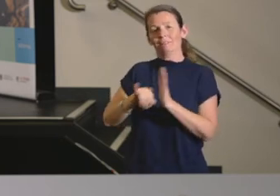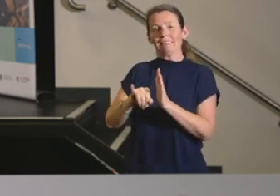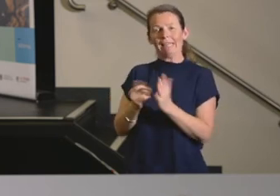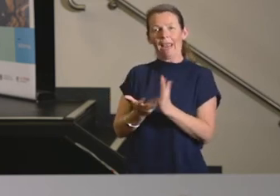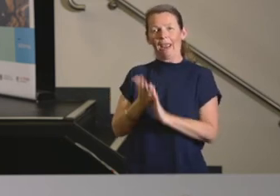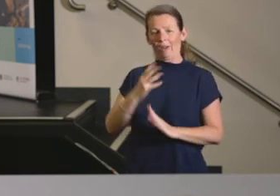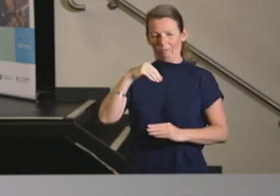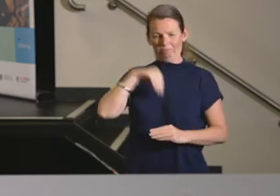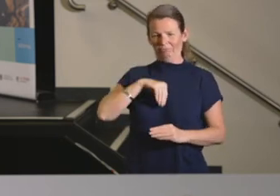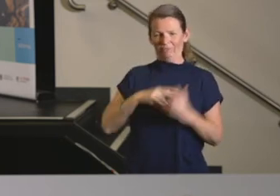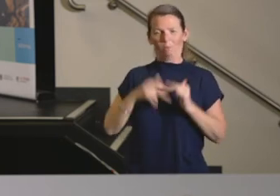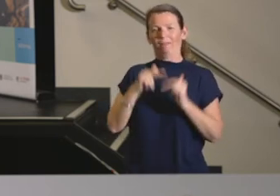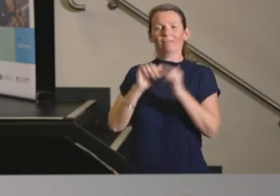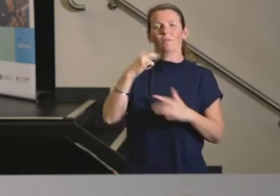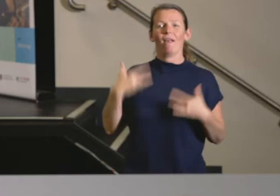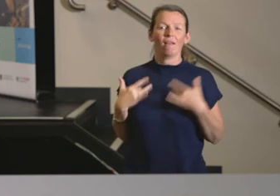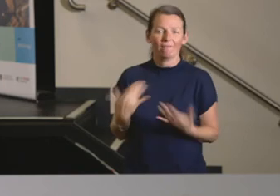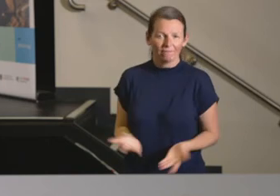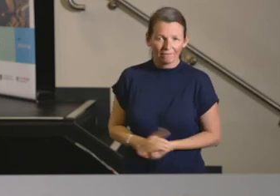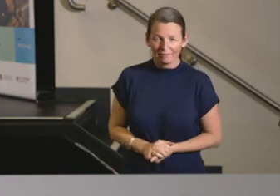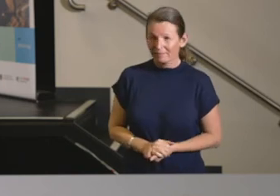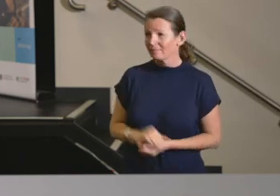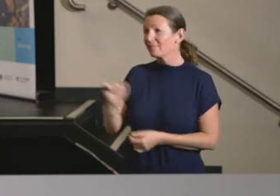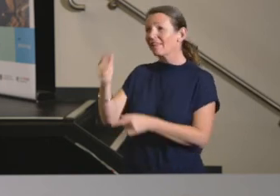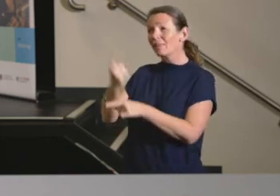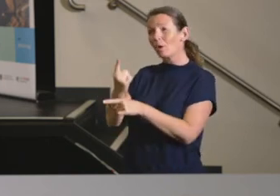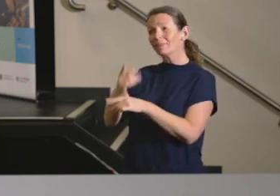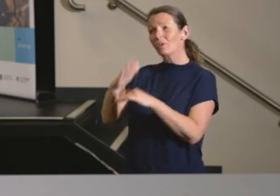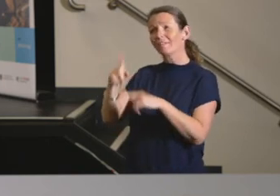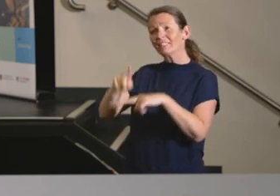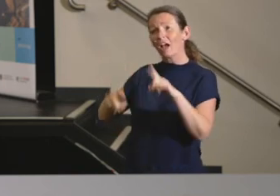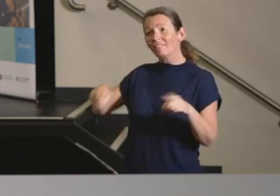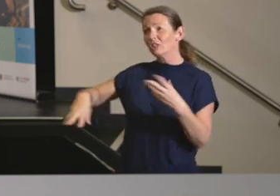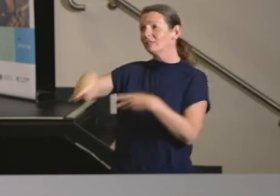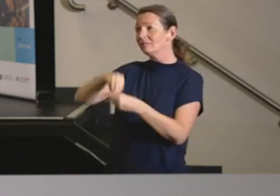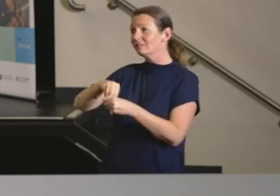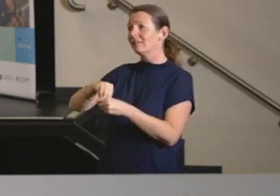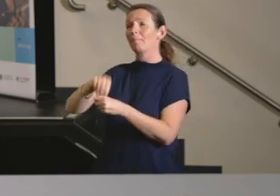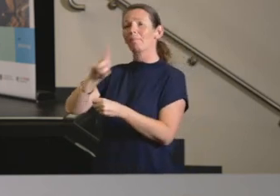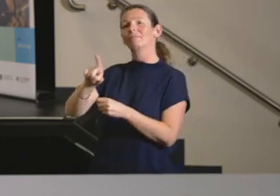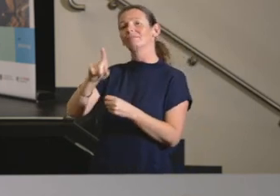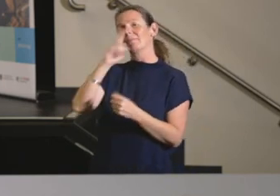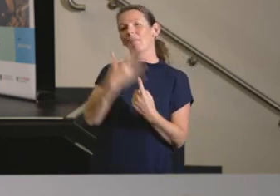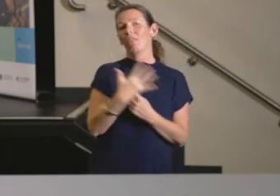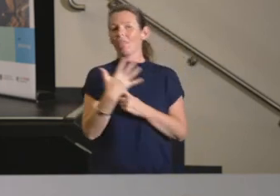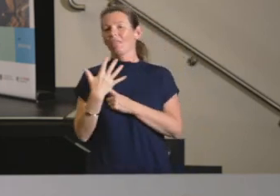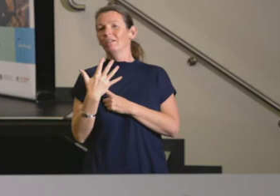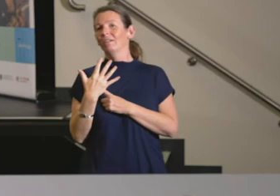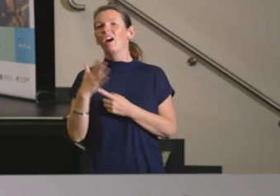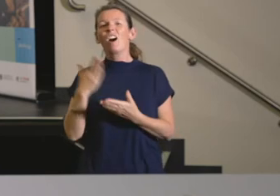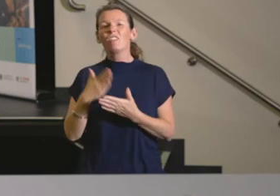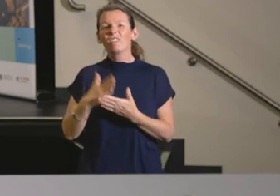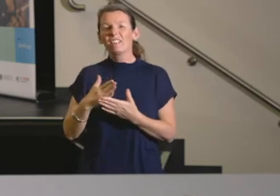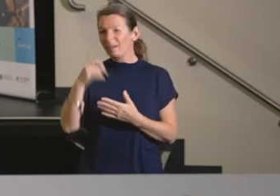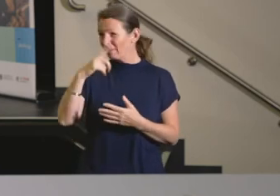prominence in different parts of our lives. And the comment about diversity and the backlash that comes from diversity. I don't know if anyone from